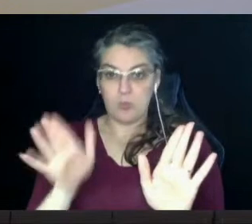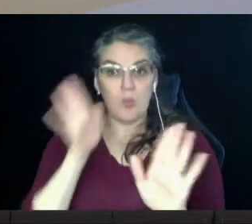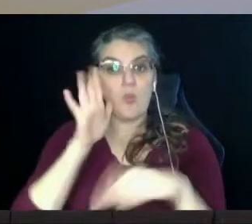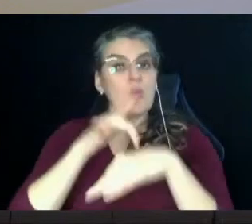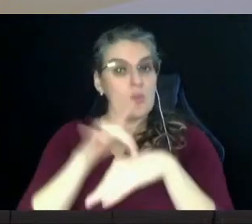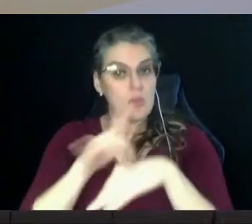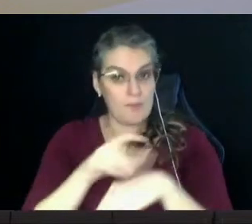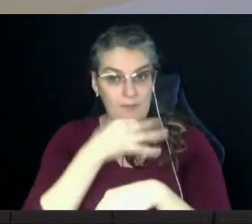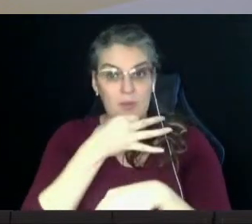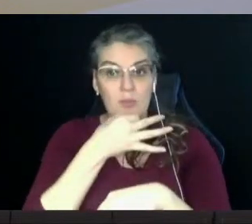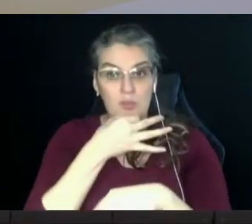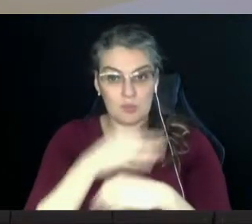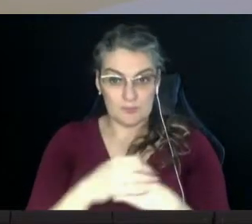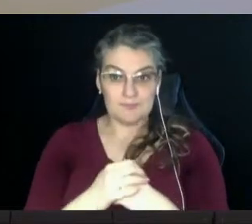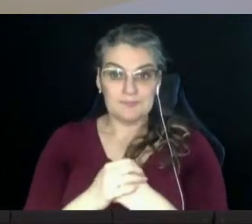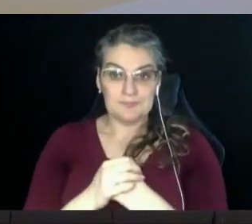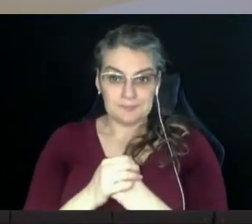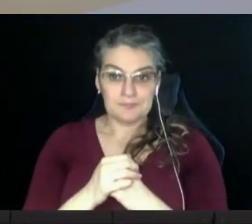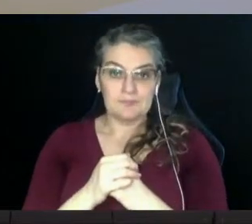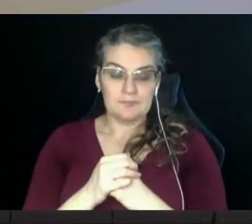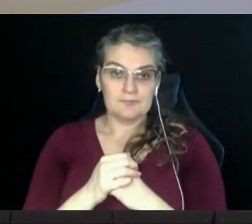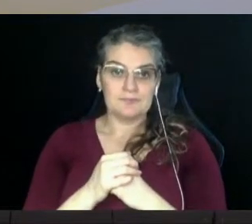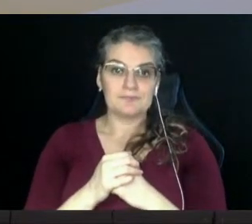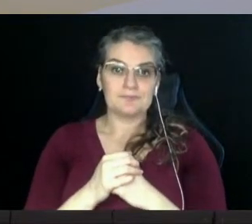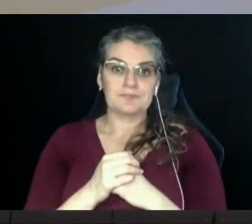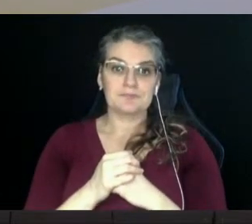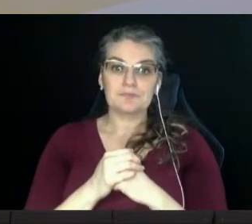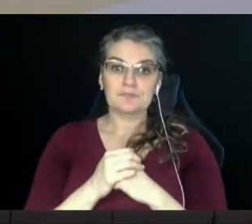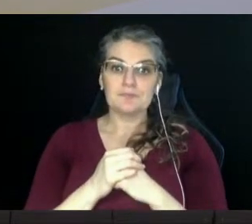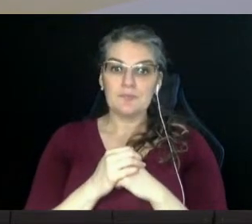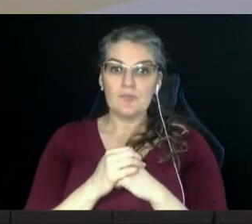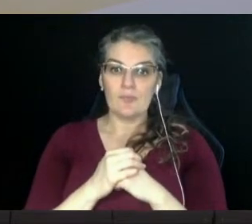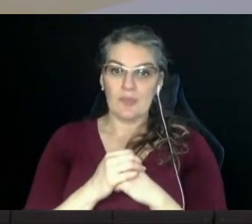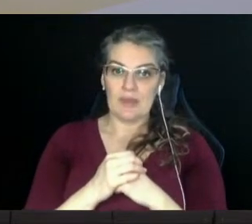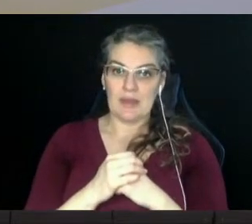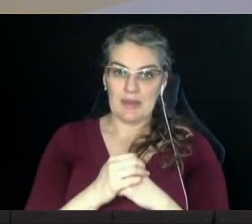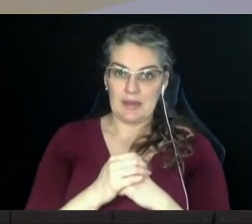we didn't mention was that we did hear that we will get a